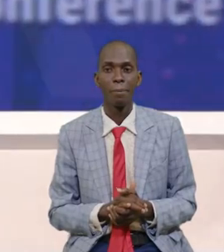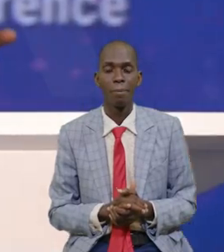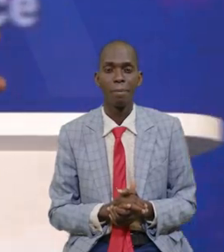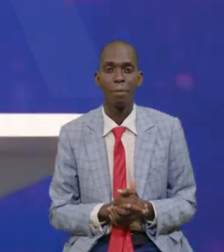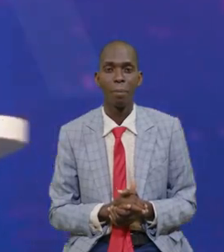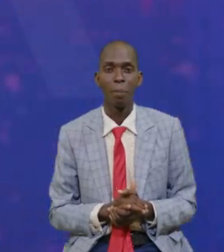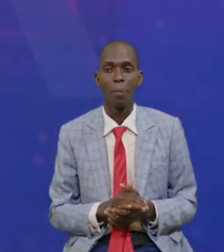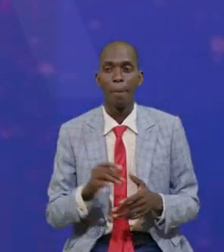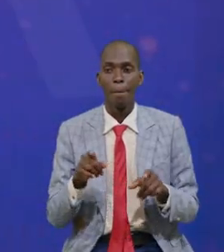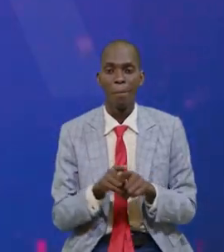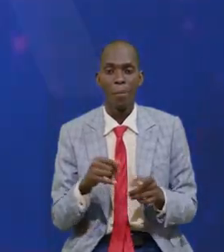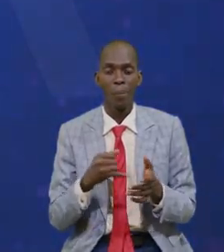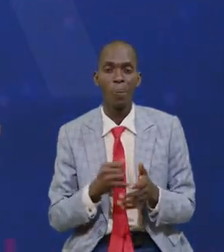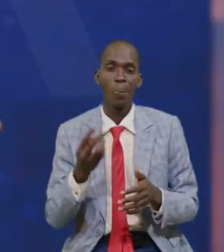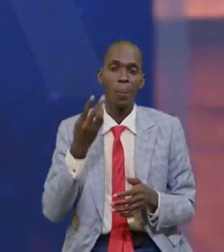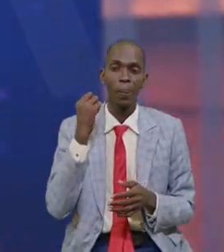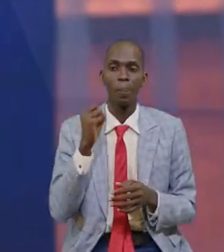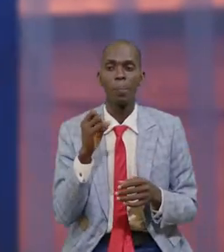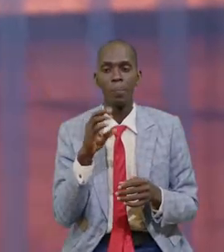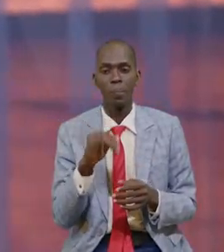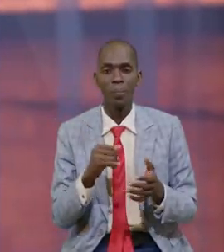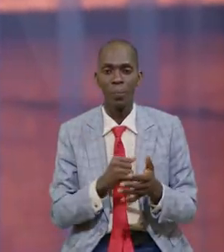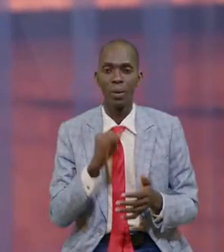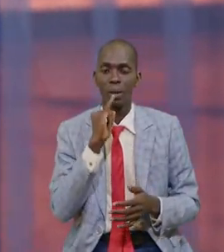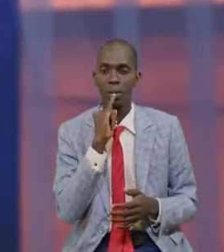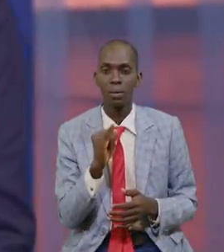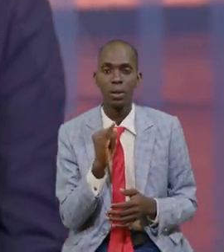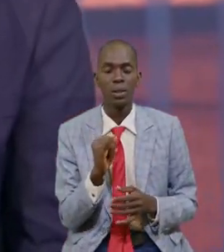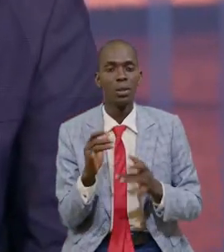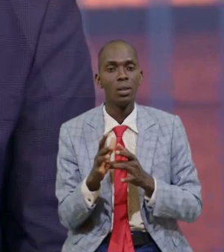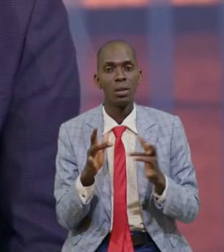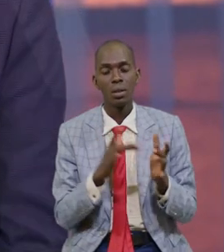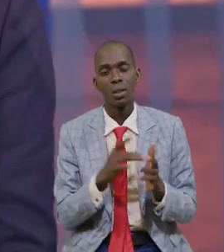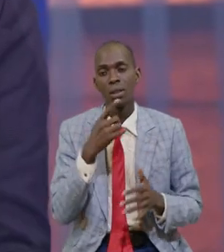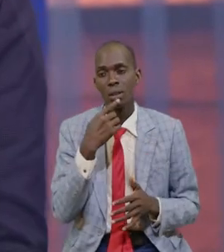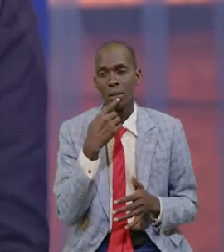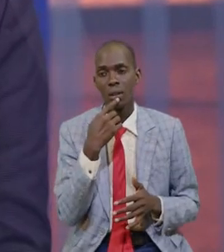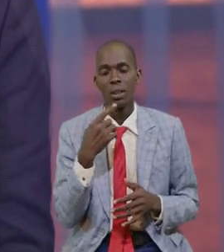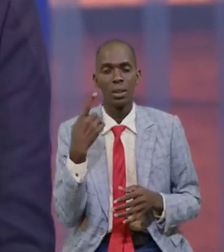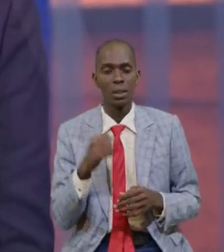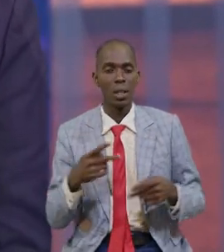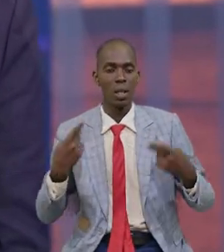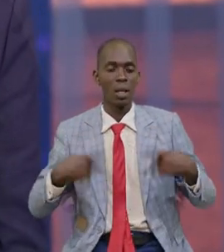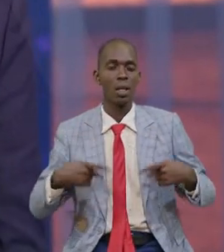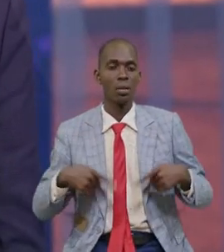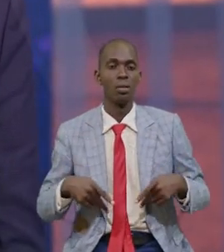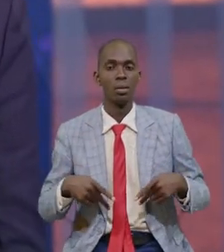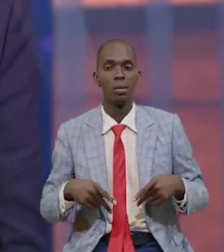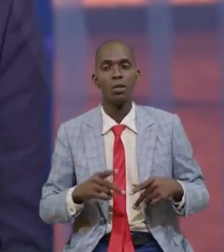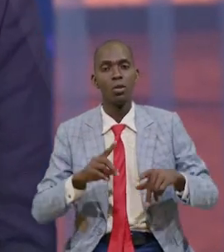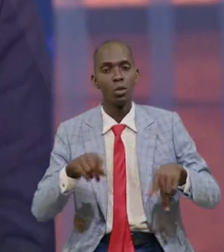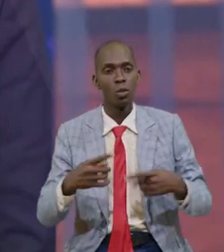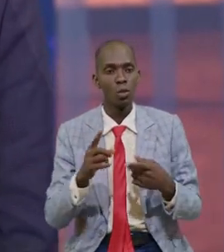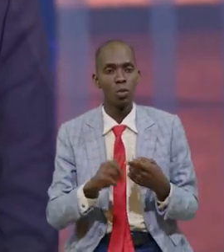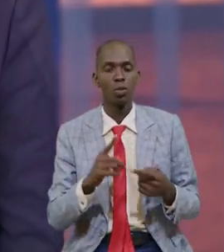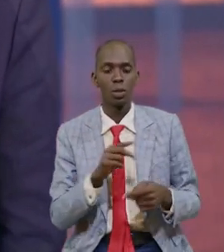As it was, so it is. Jesus said, the harlots, they go into the kingdom of